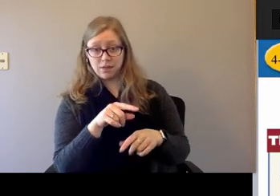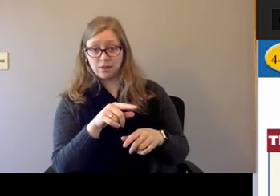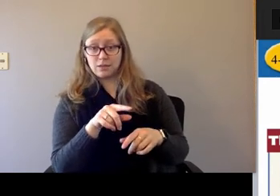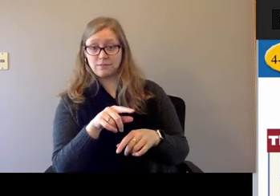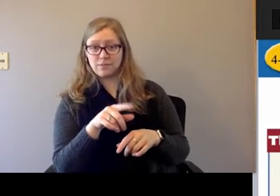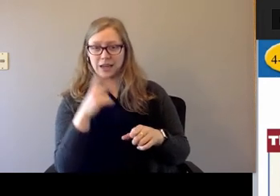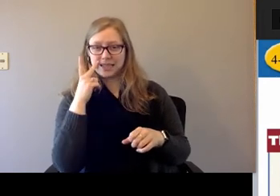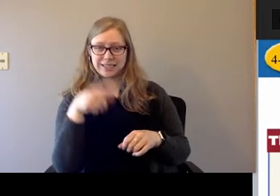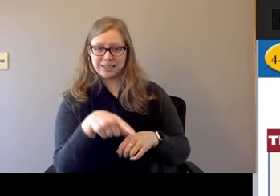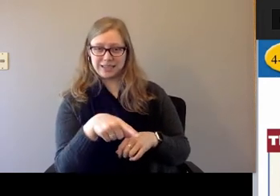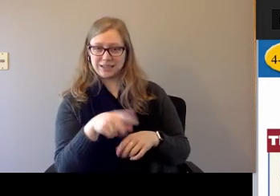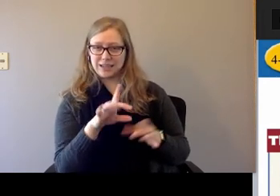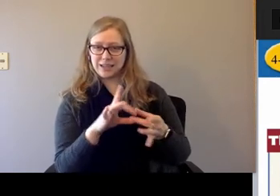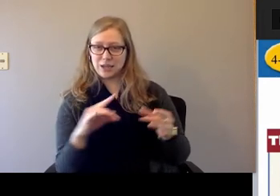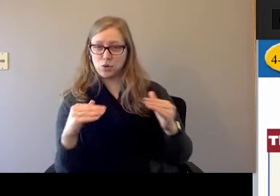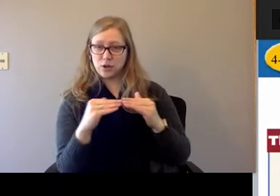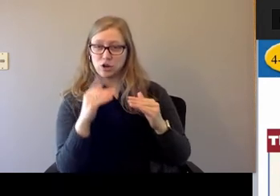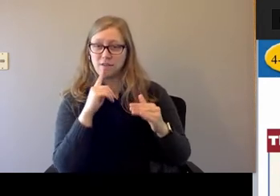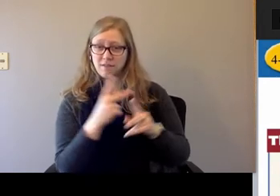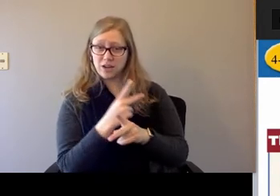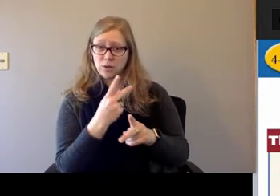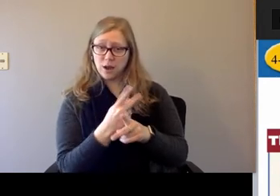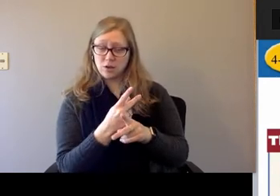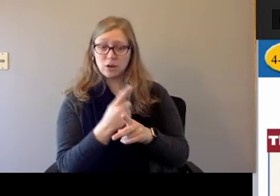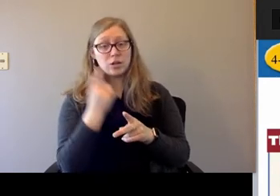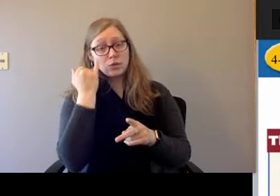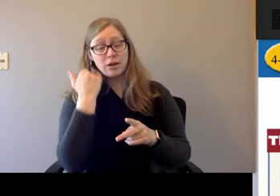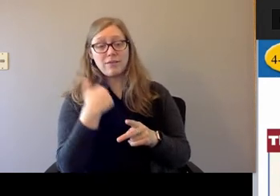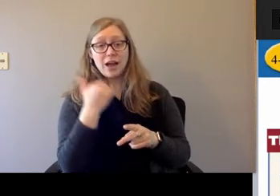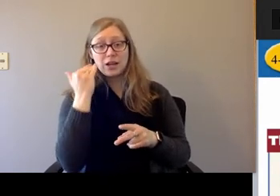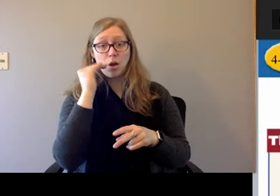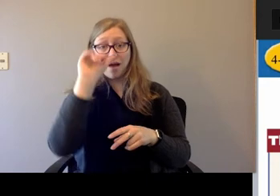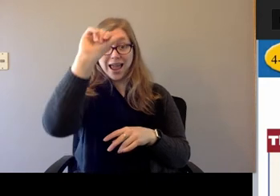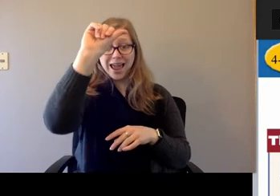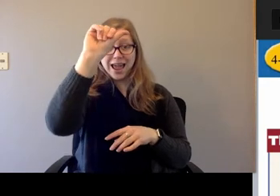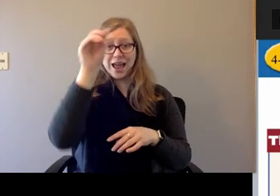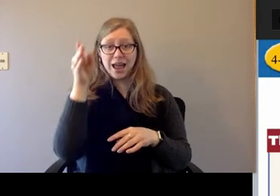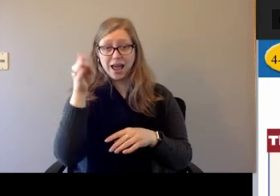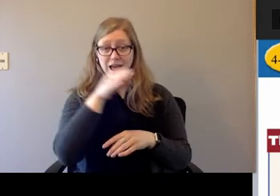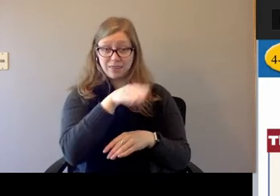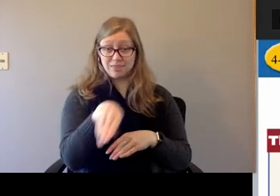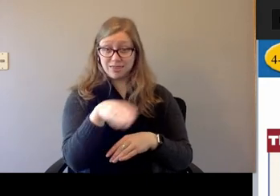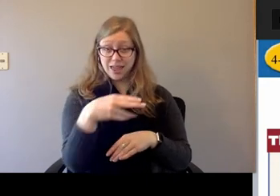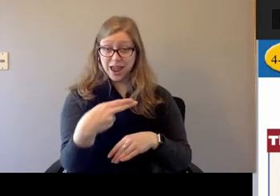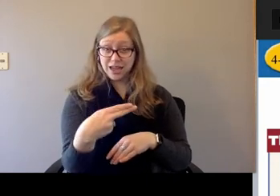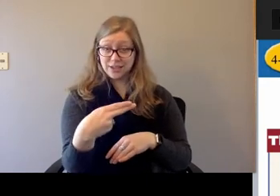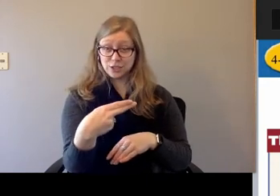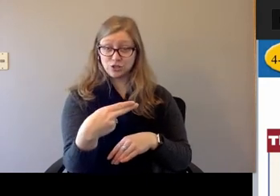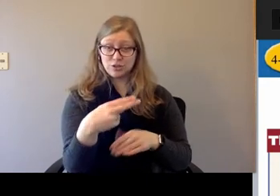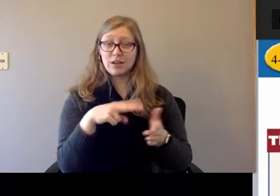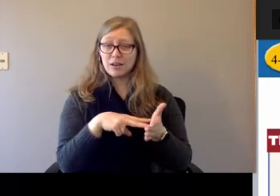know that those two sides, that a side and the h side,